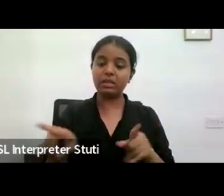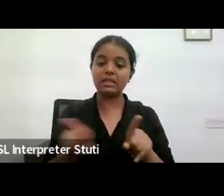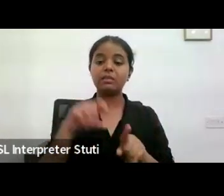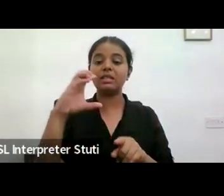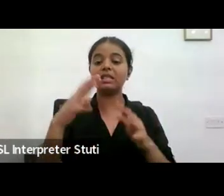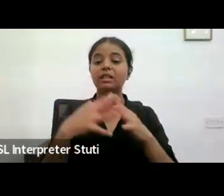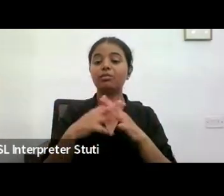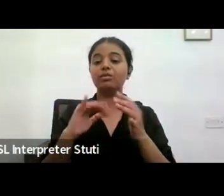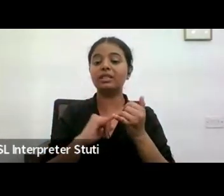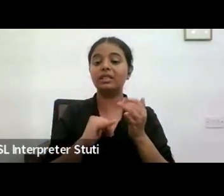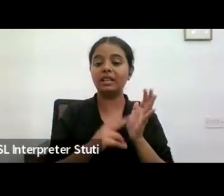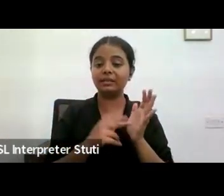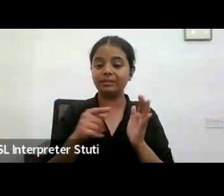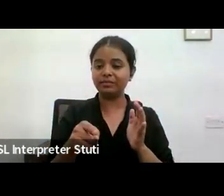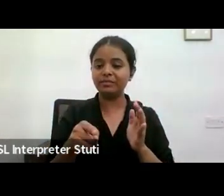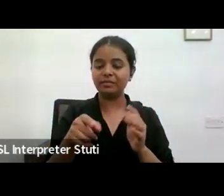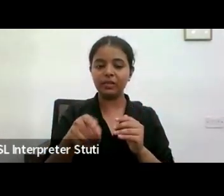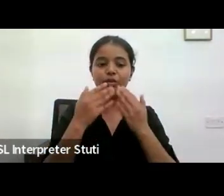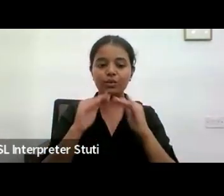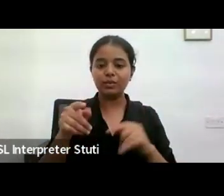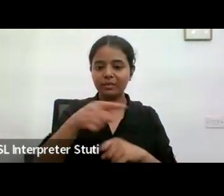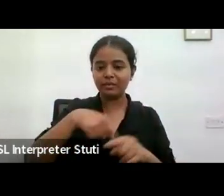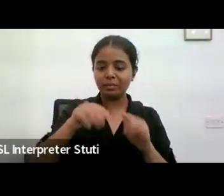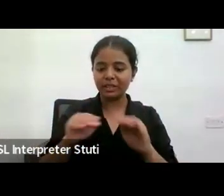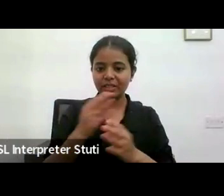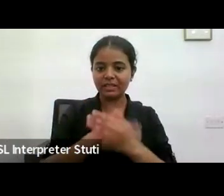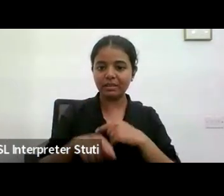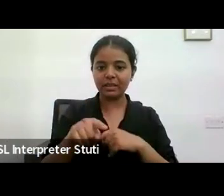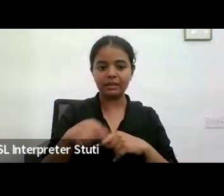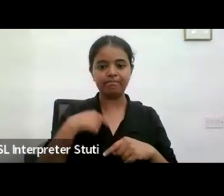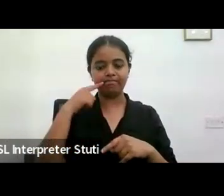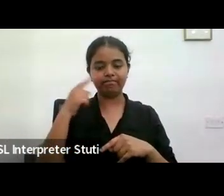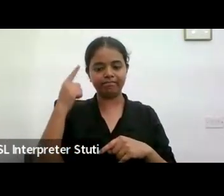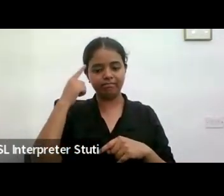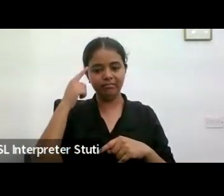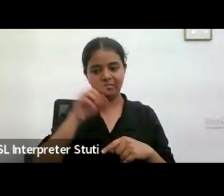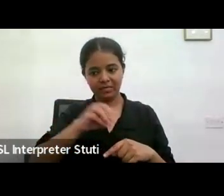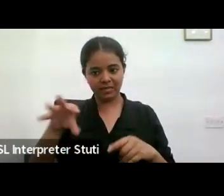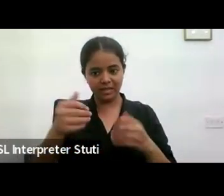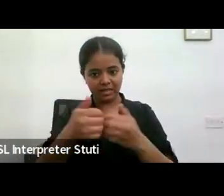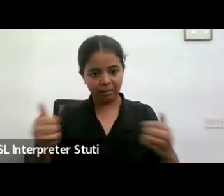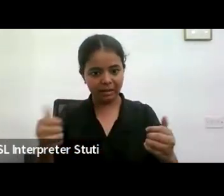take for the child with disabilities. It would be important to study this. Next.